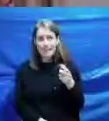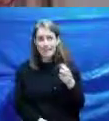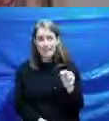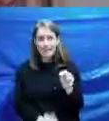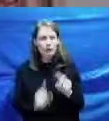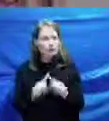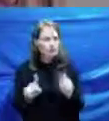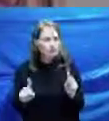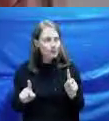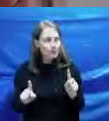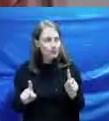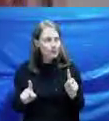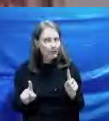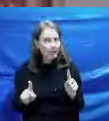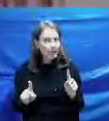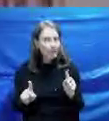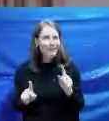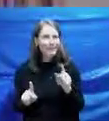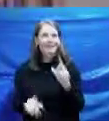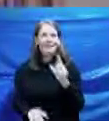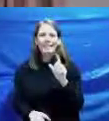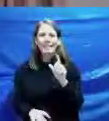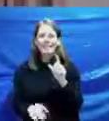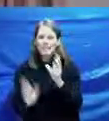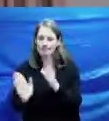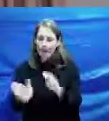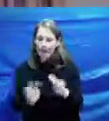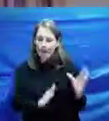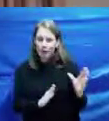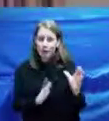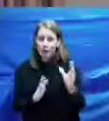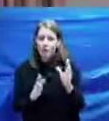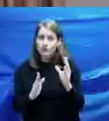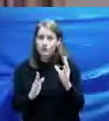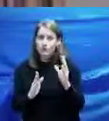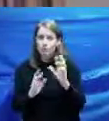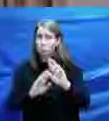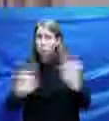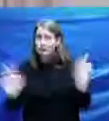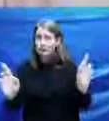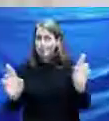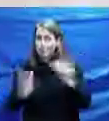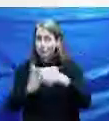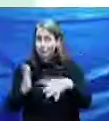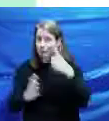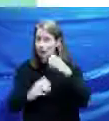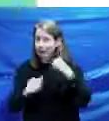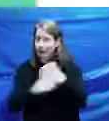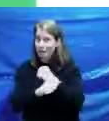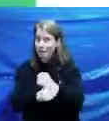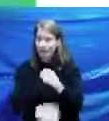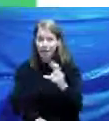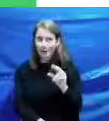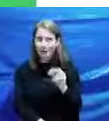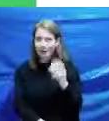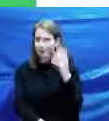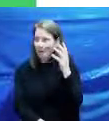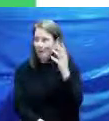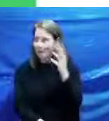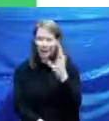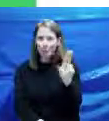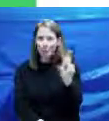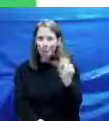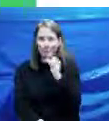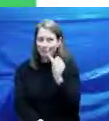don't keep telling me this prepares kids for algebra because, you know, the evidence doesn't pan out. Very different from what the standards look like in the Common